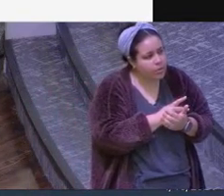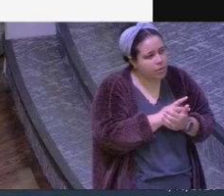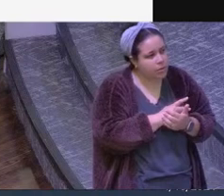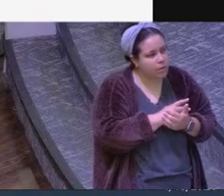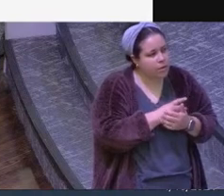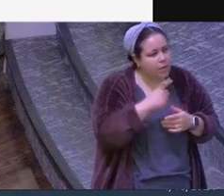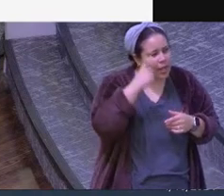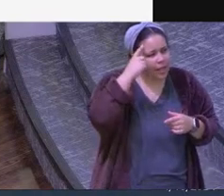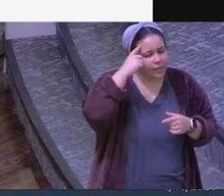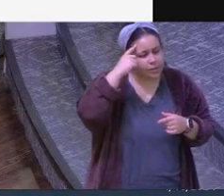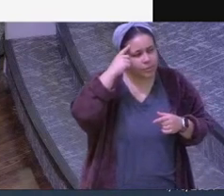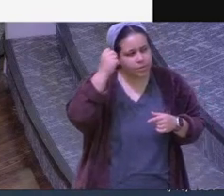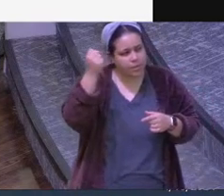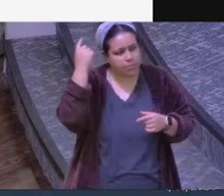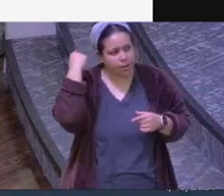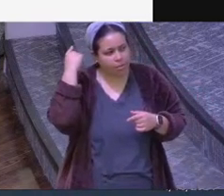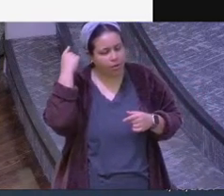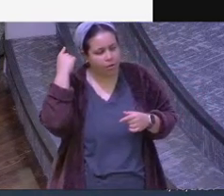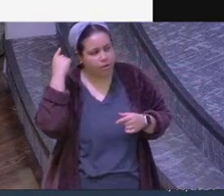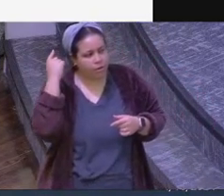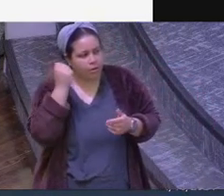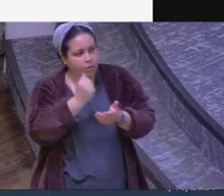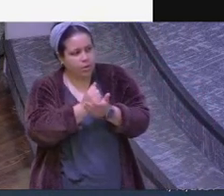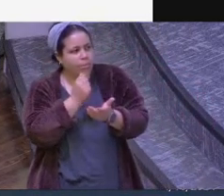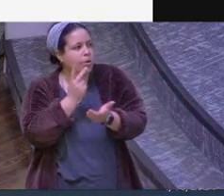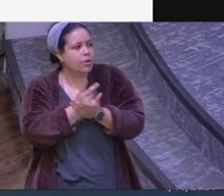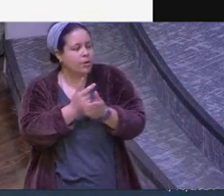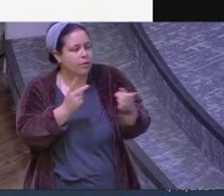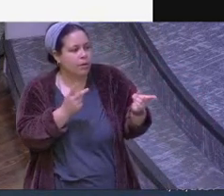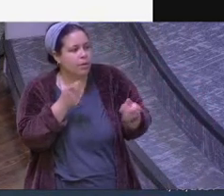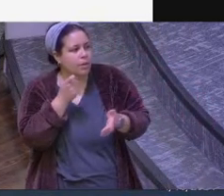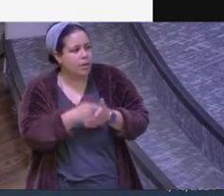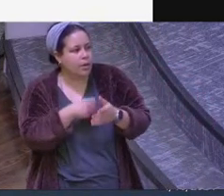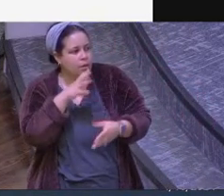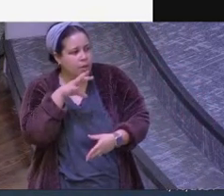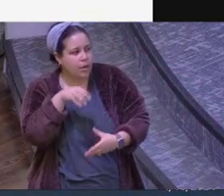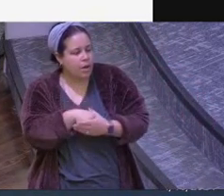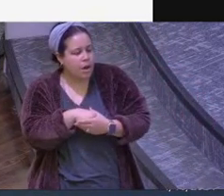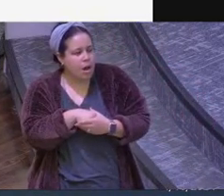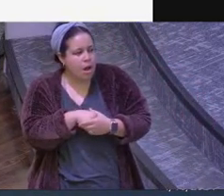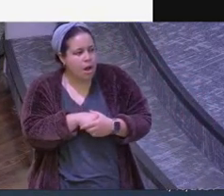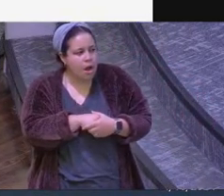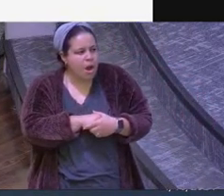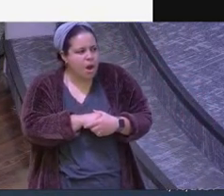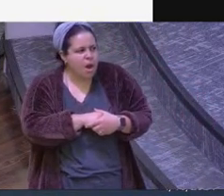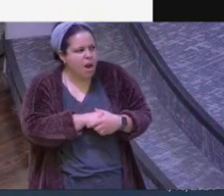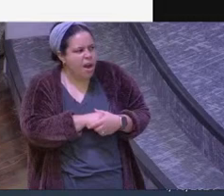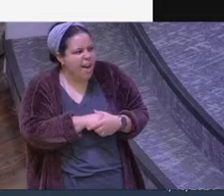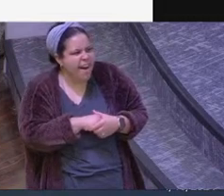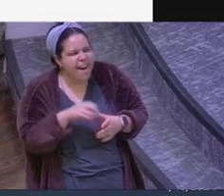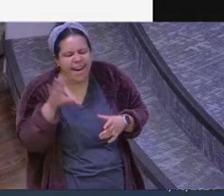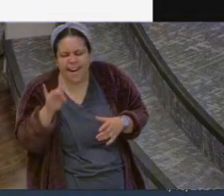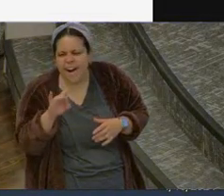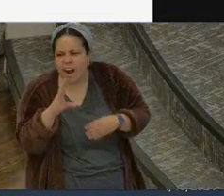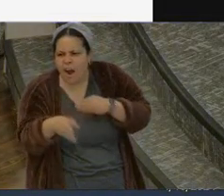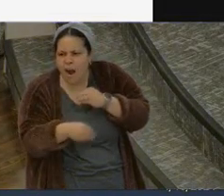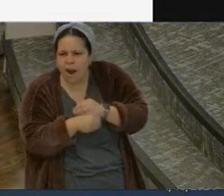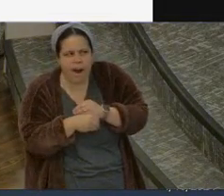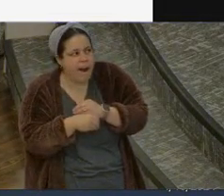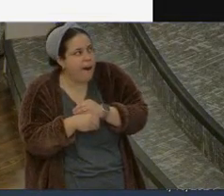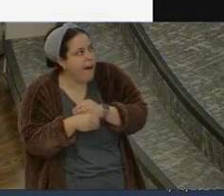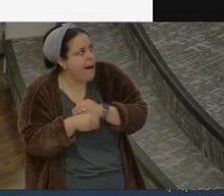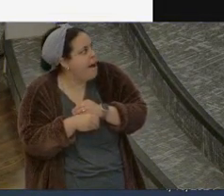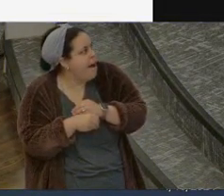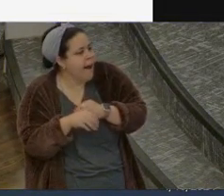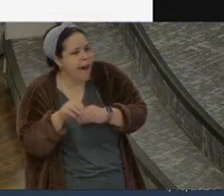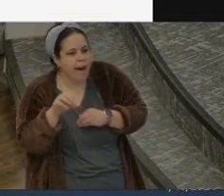month that we actually, or 2 months ago, we approved that. That cost is included in the budget. That will give us eight additional sites, as well as a program